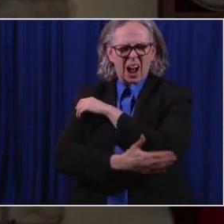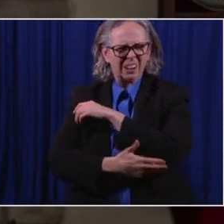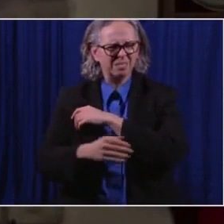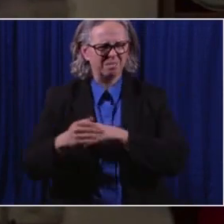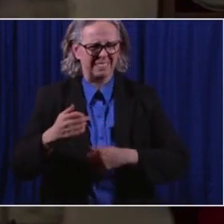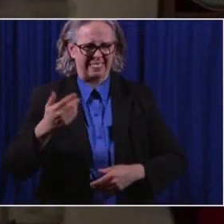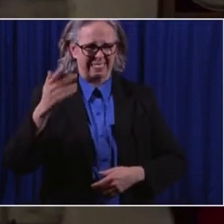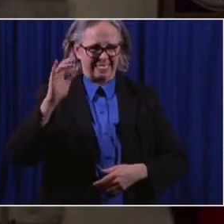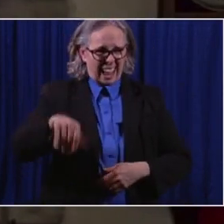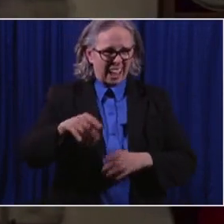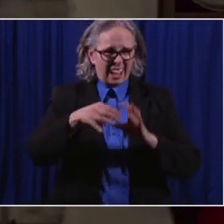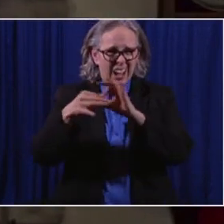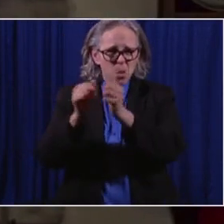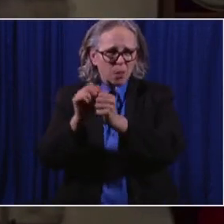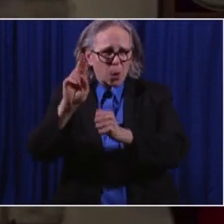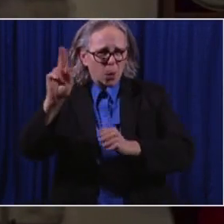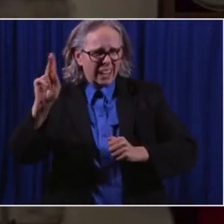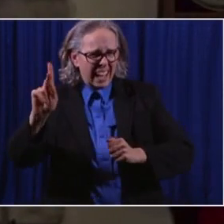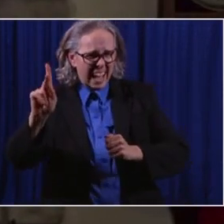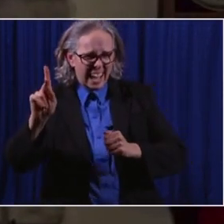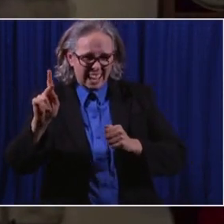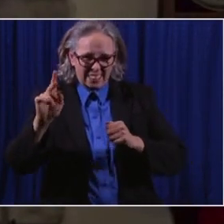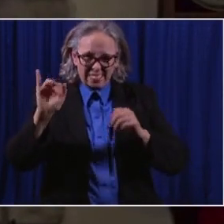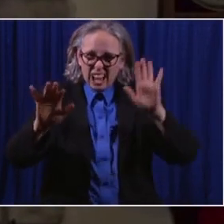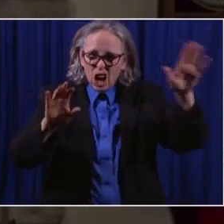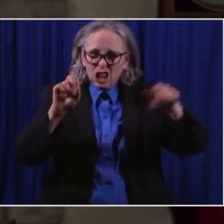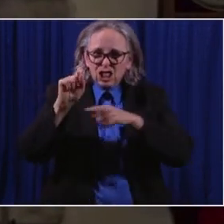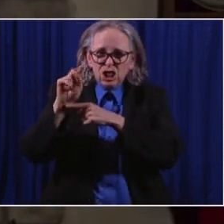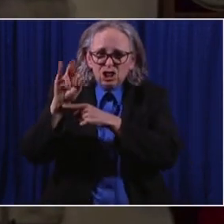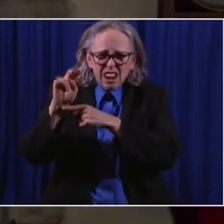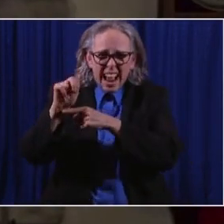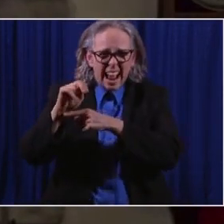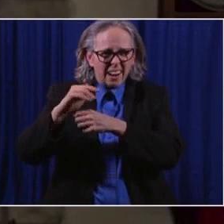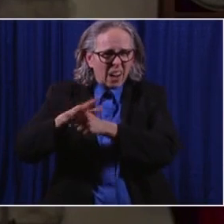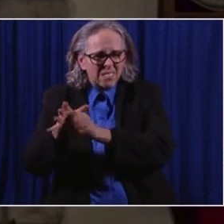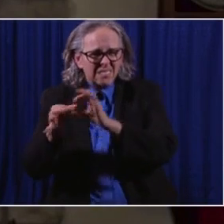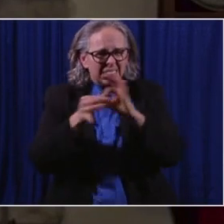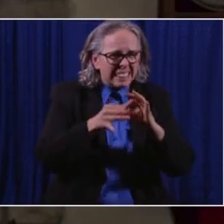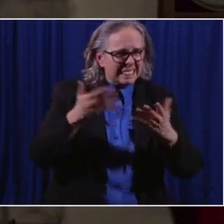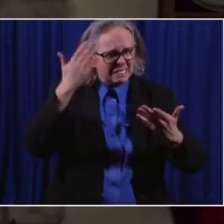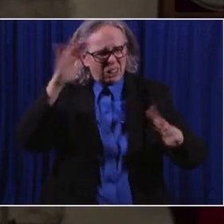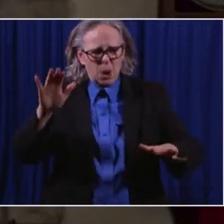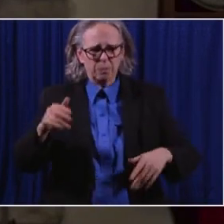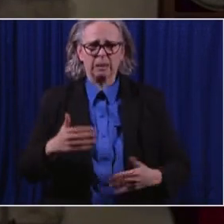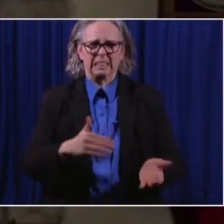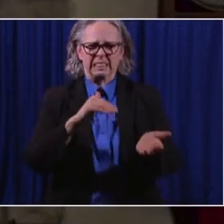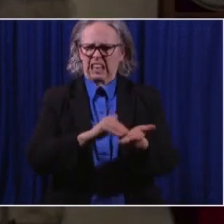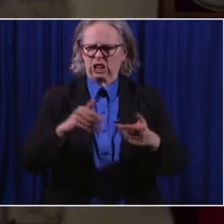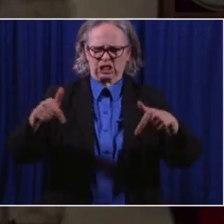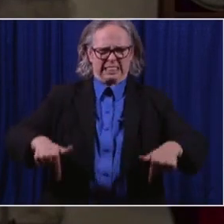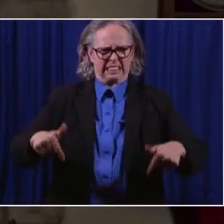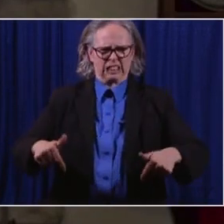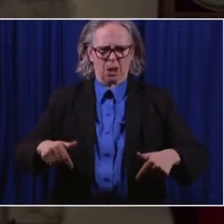not. The doctors who I've listened to, the way people move around, there's no